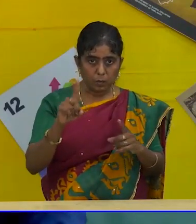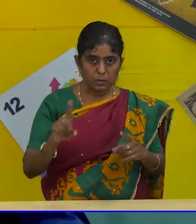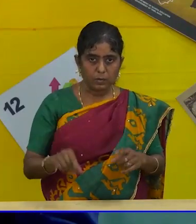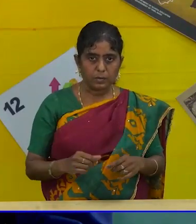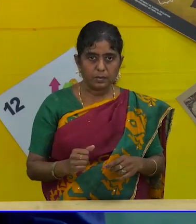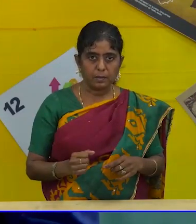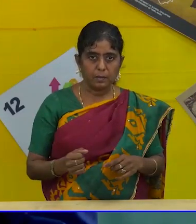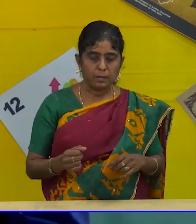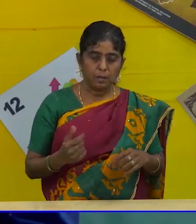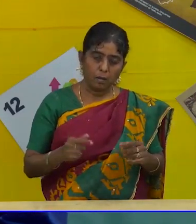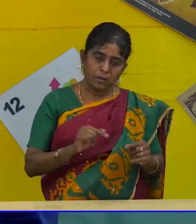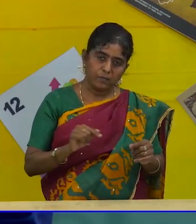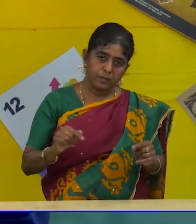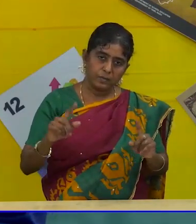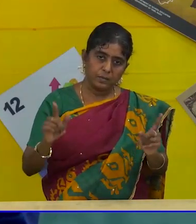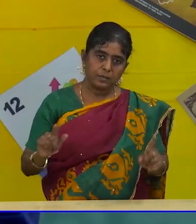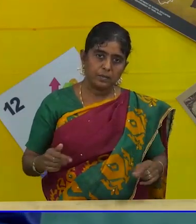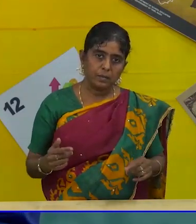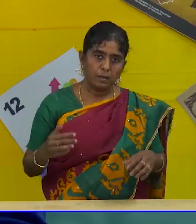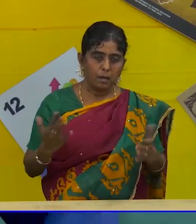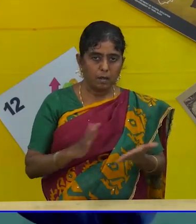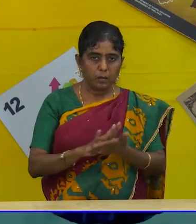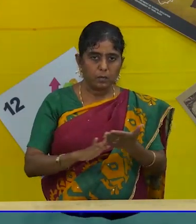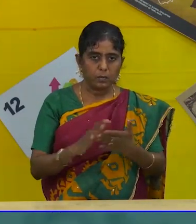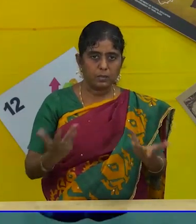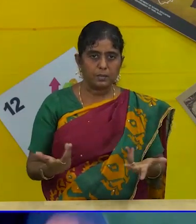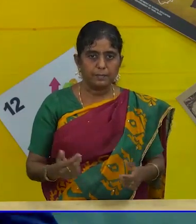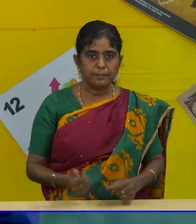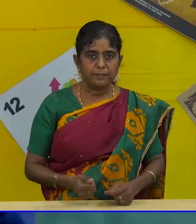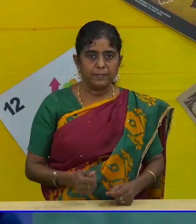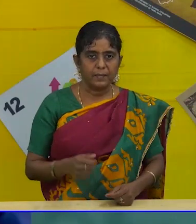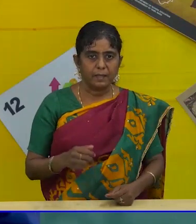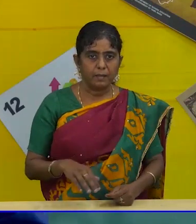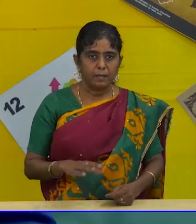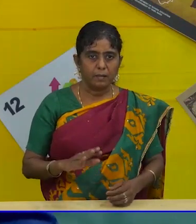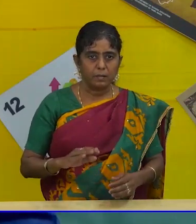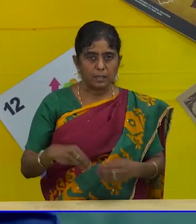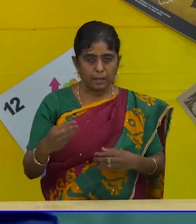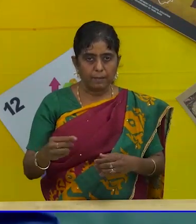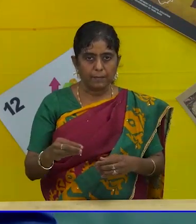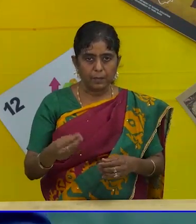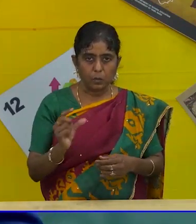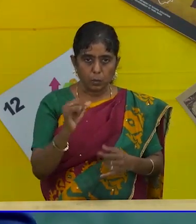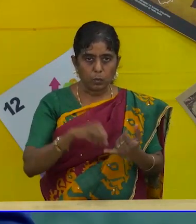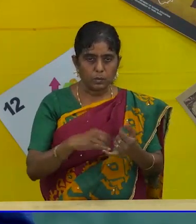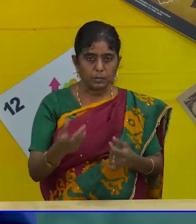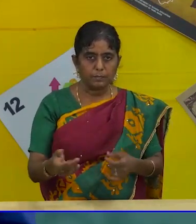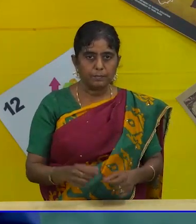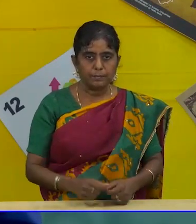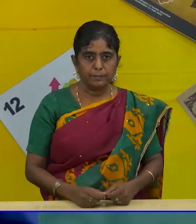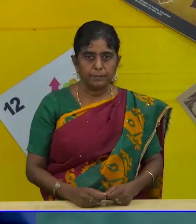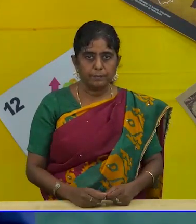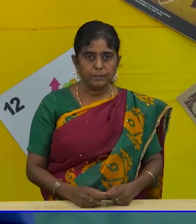one solution or infinite number of solutions or no solutions, and some applied problems we are going to